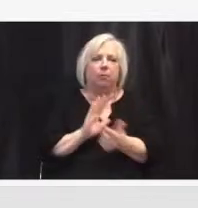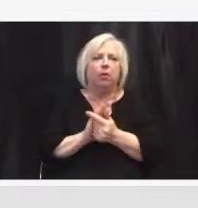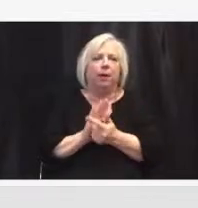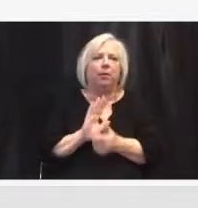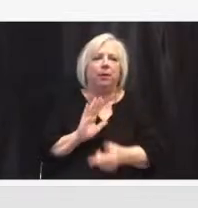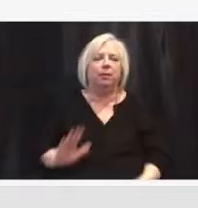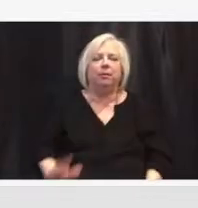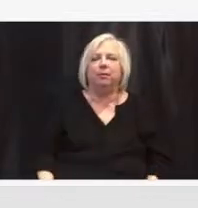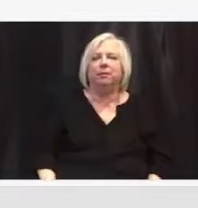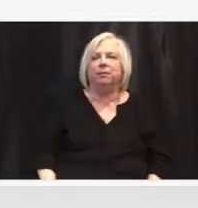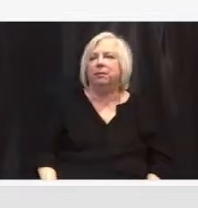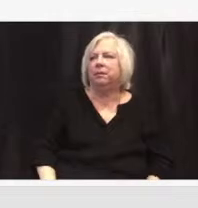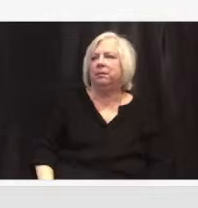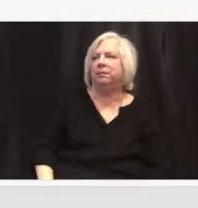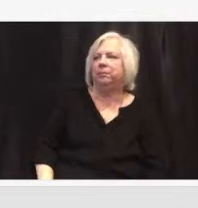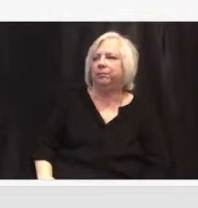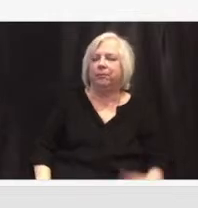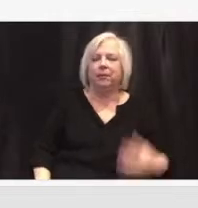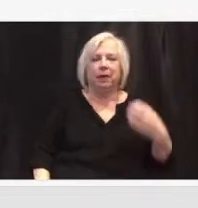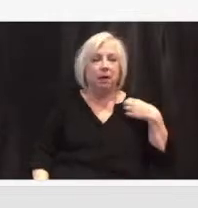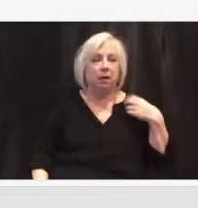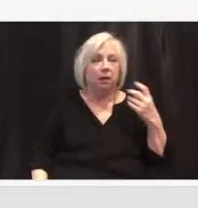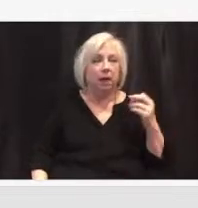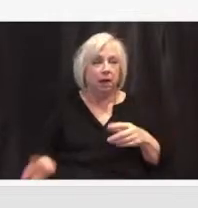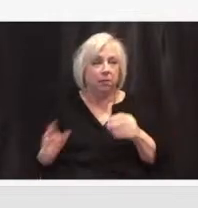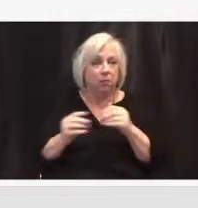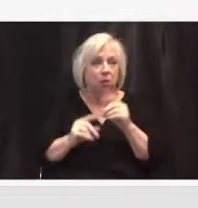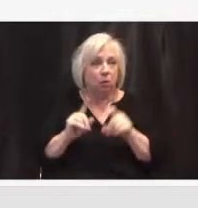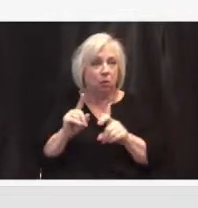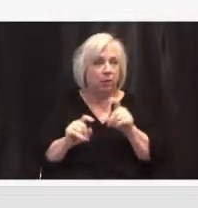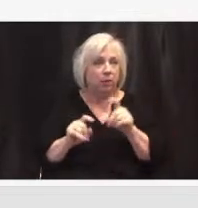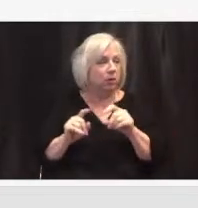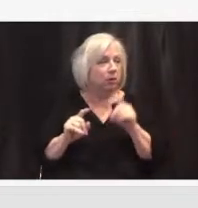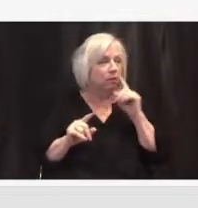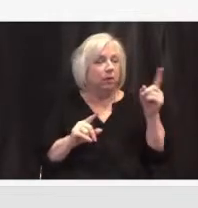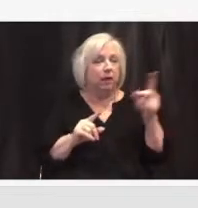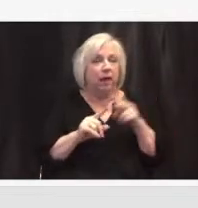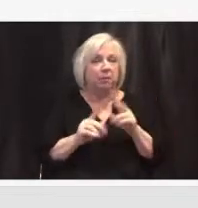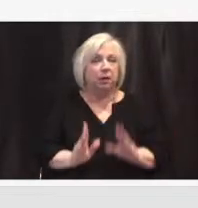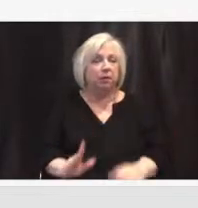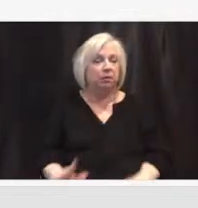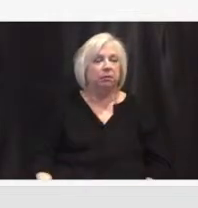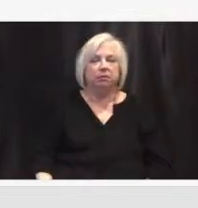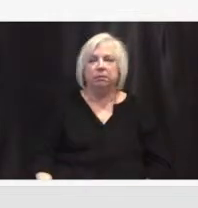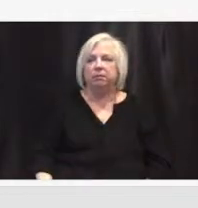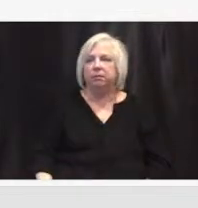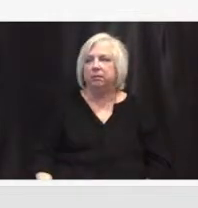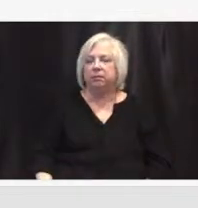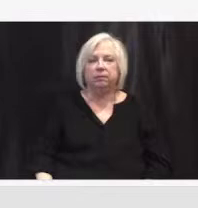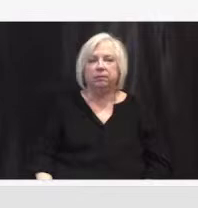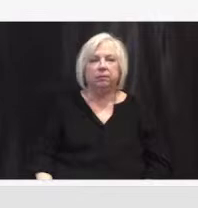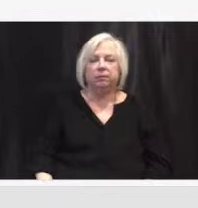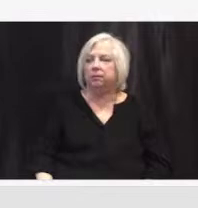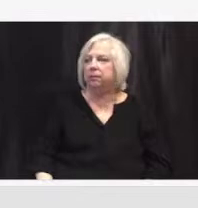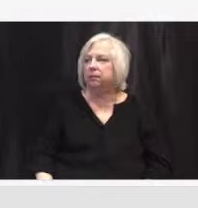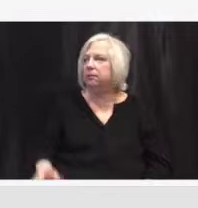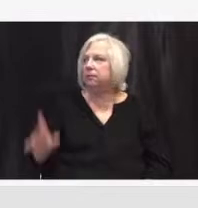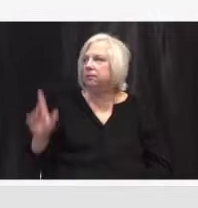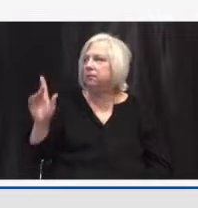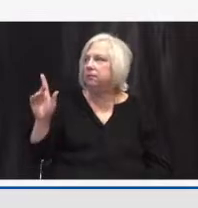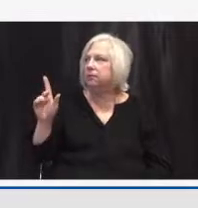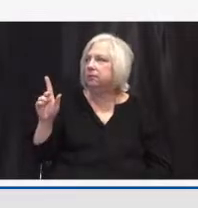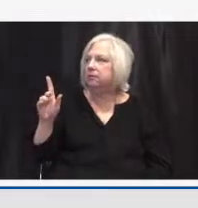you. All right, do we have any other questions for the applicant? If not, staff, I have a